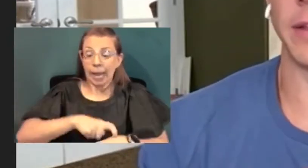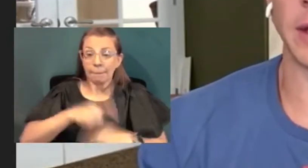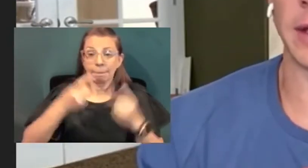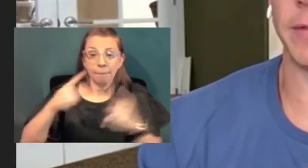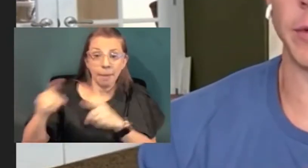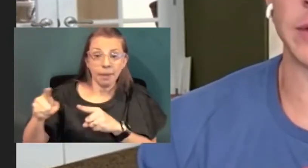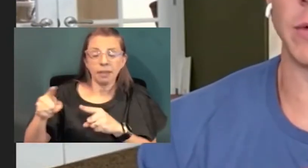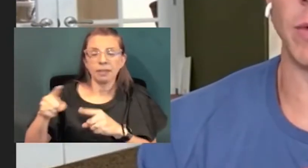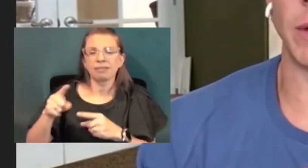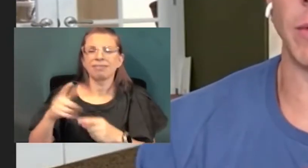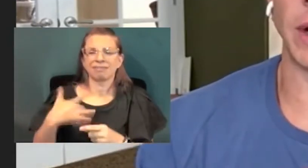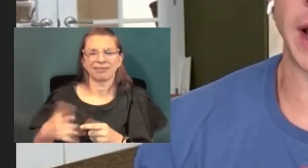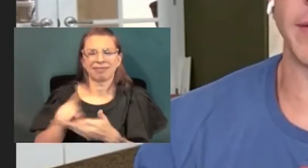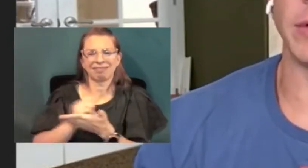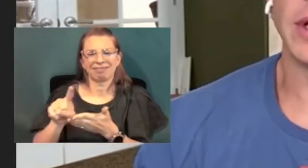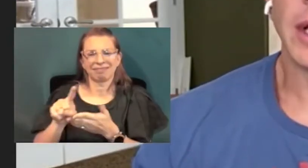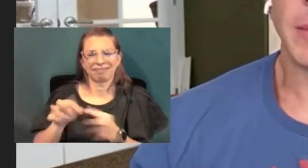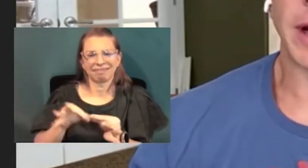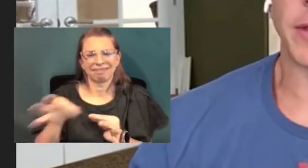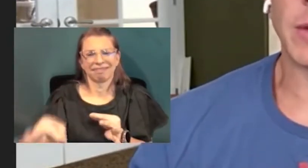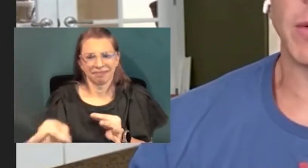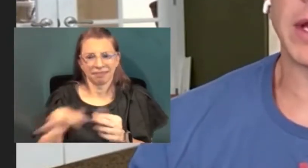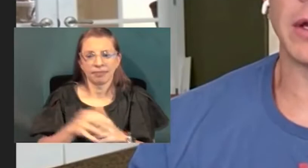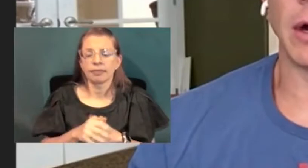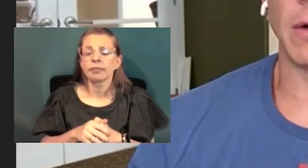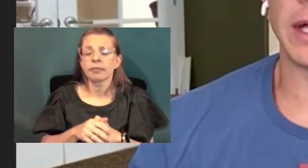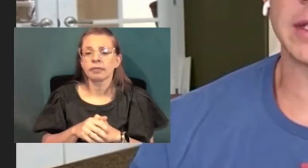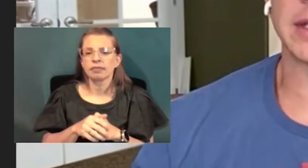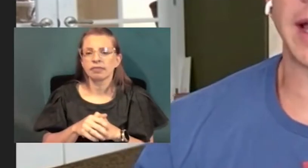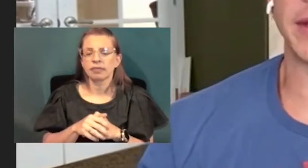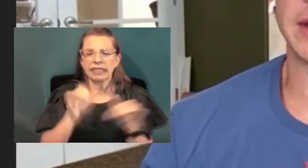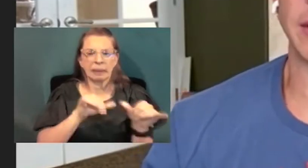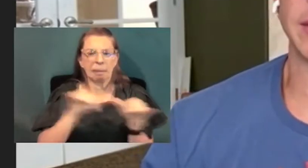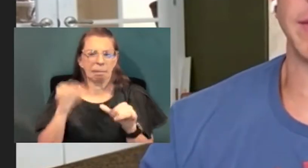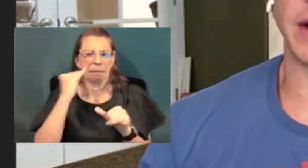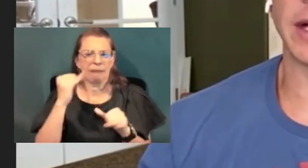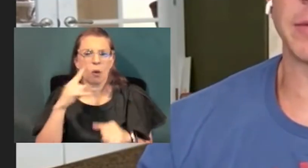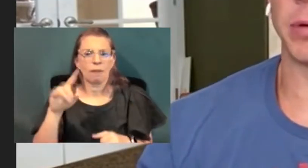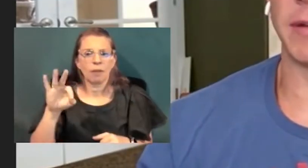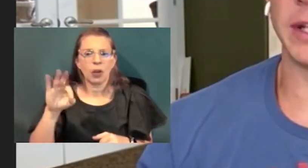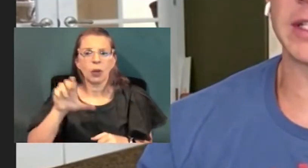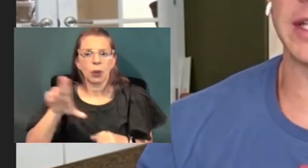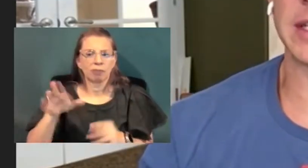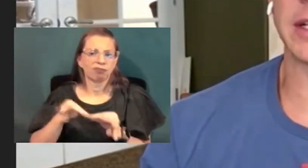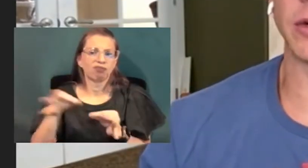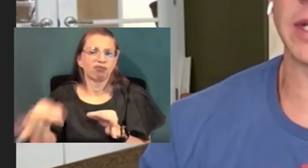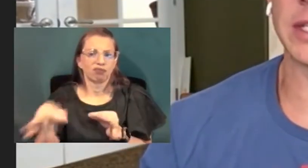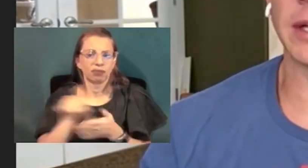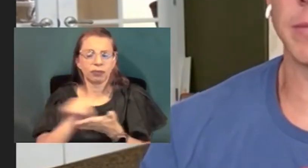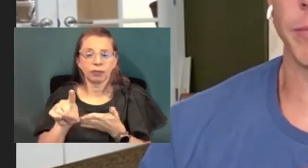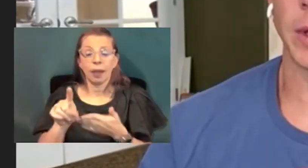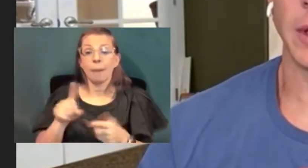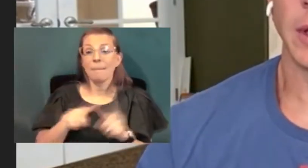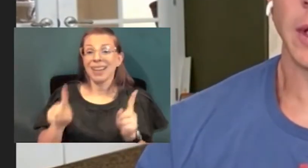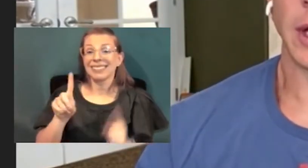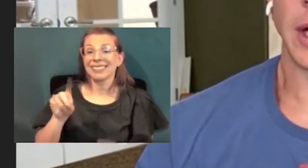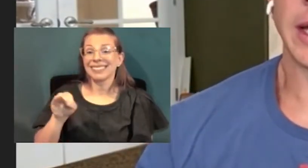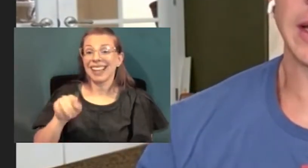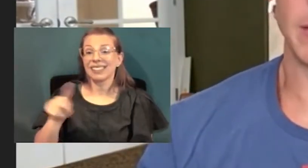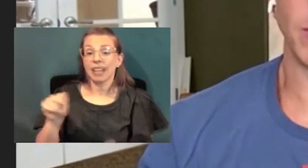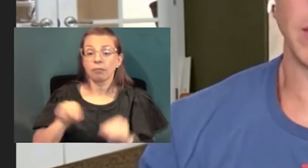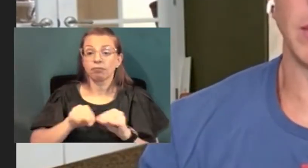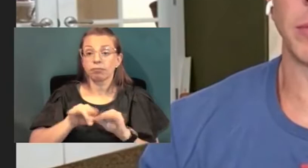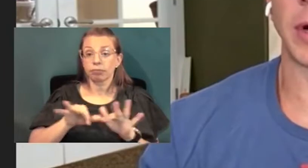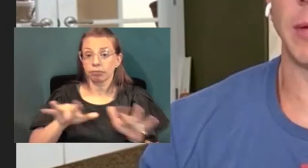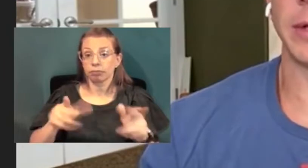for anything, influenza, what have you. But I think what we know is that the Delta variant prevalence is increasing.